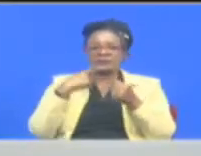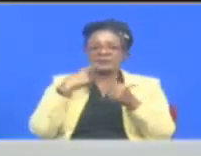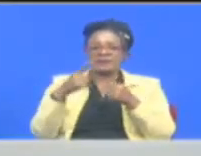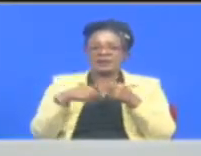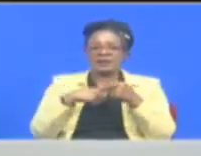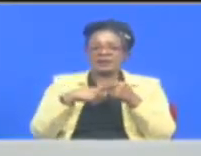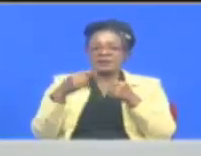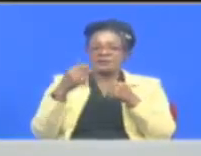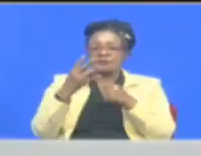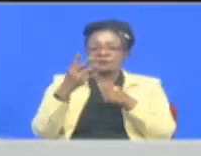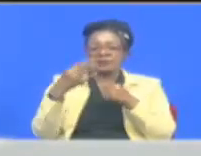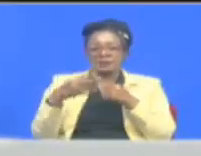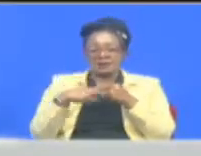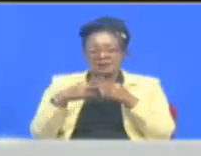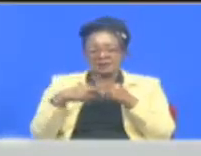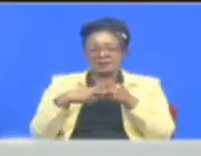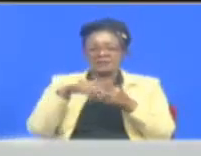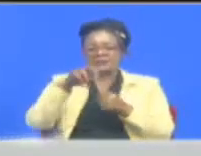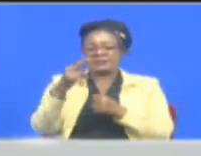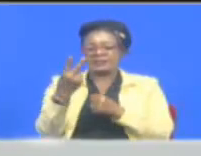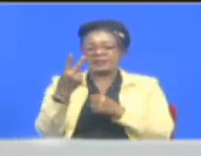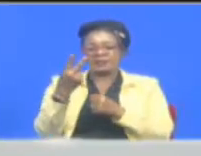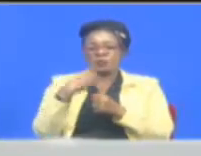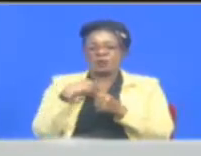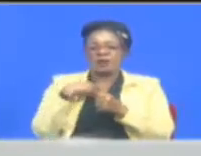67,749. The second doses administered were